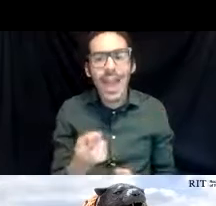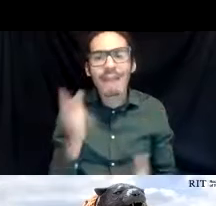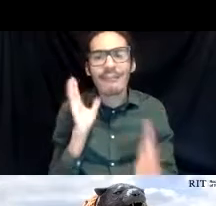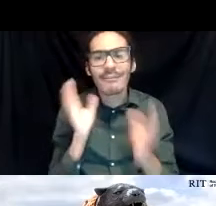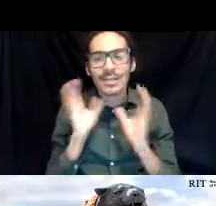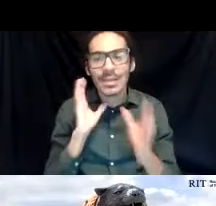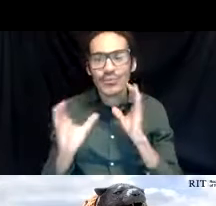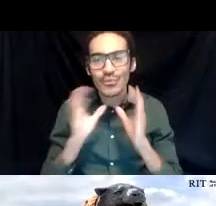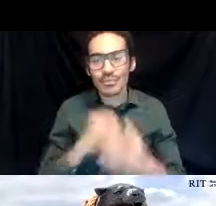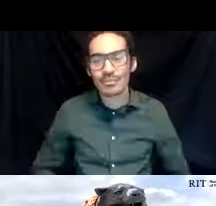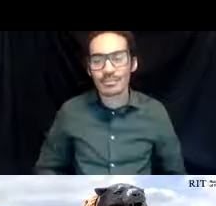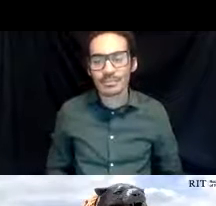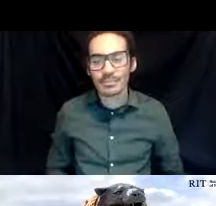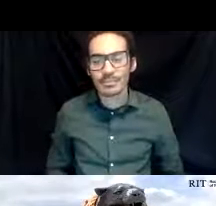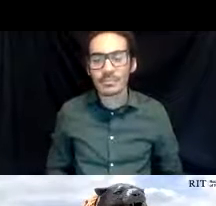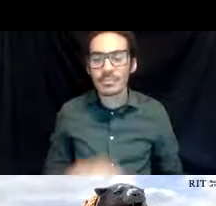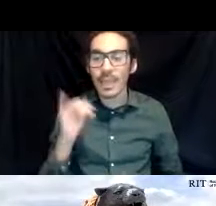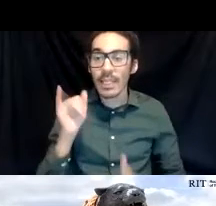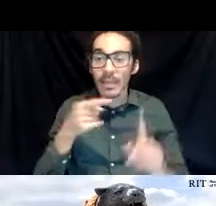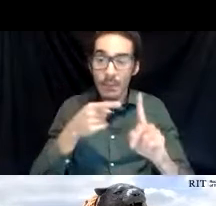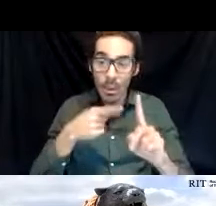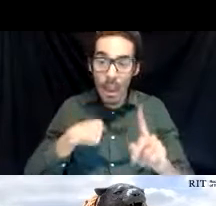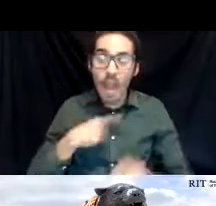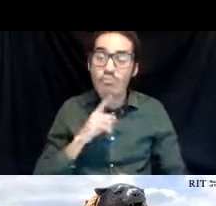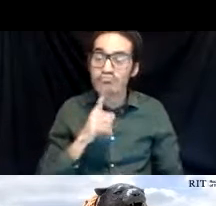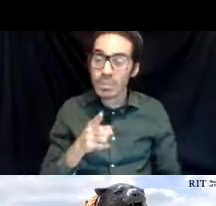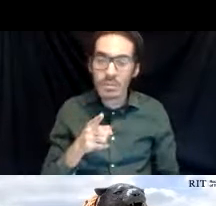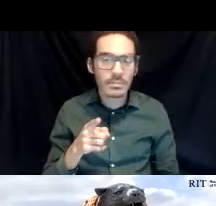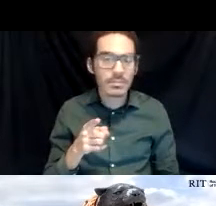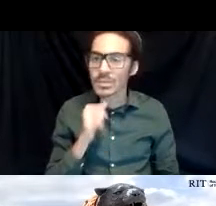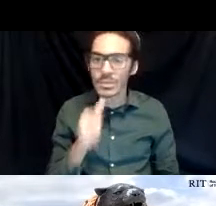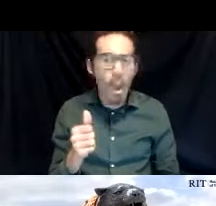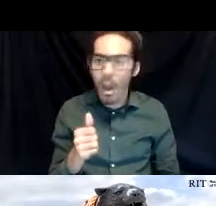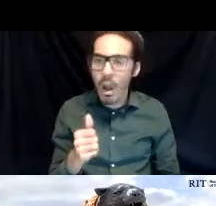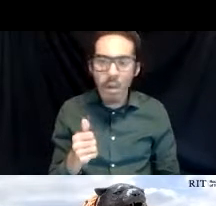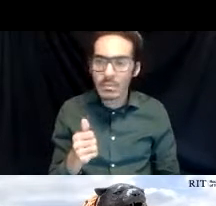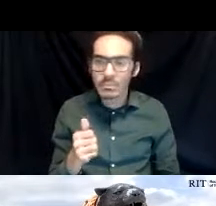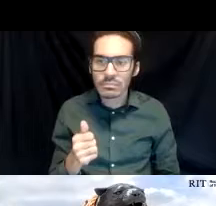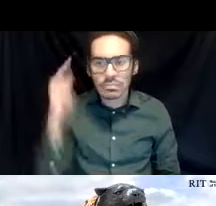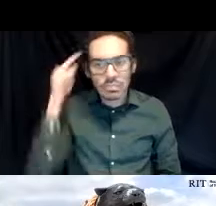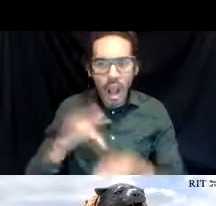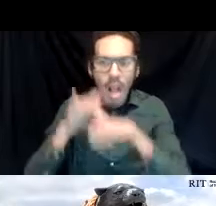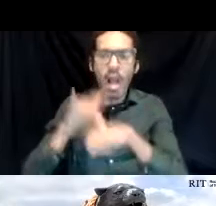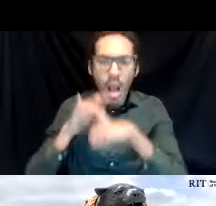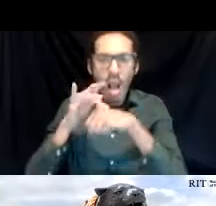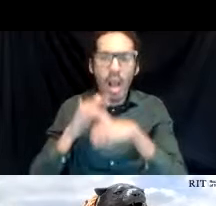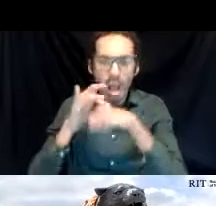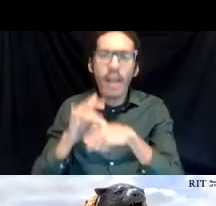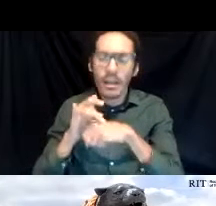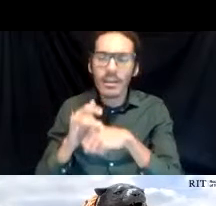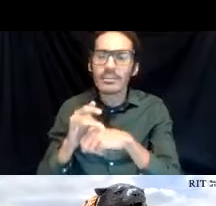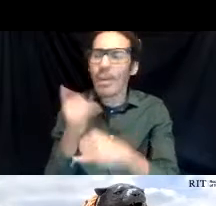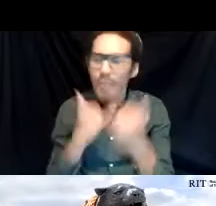conversation. And to that point, I would really don't be hung up at all about making